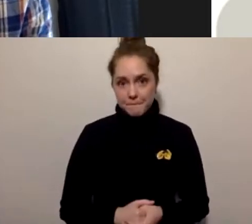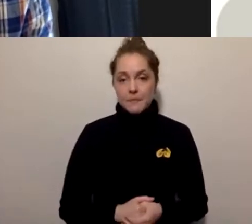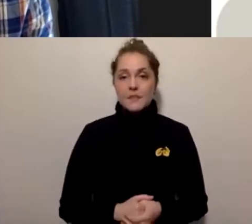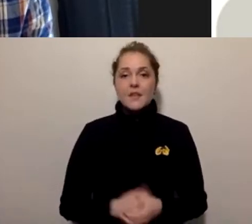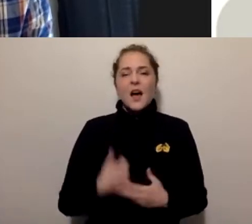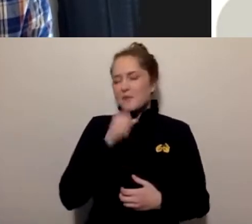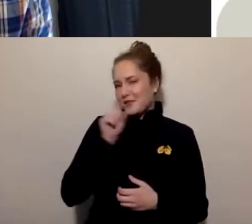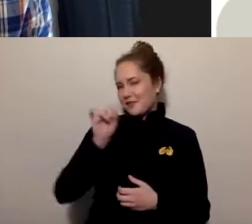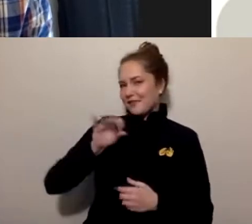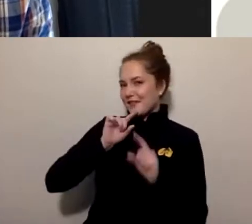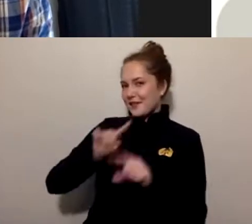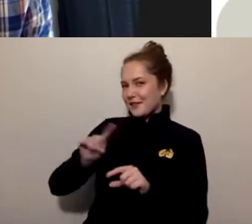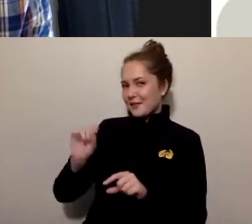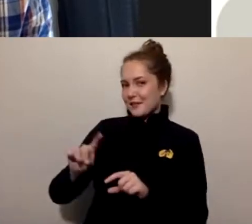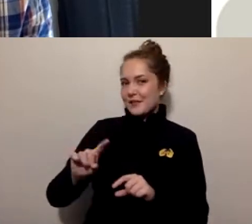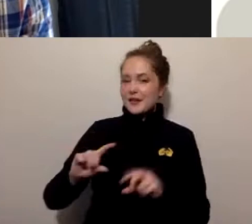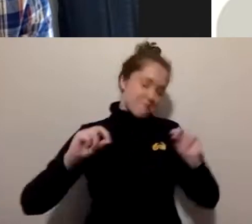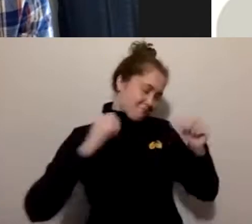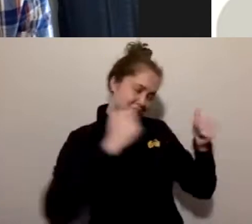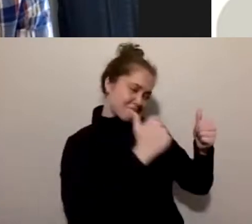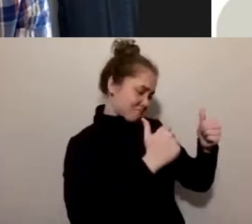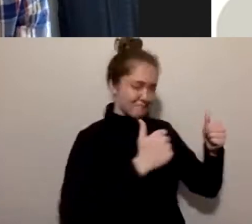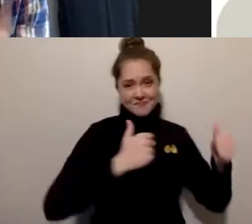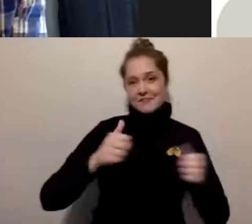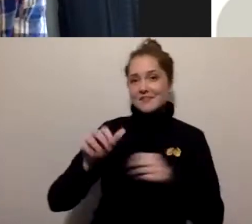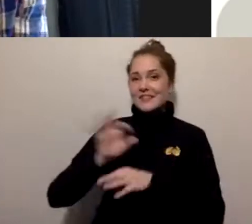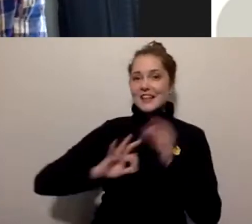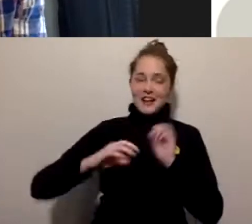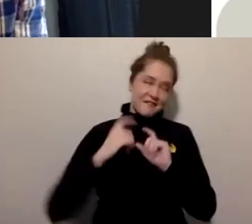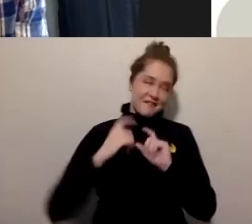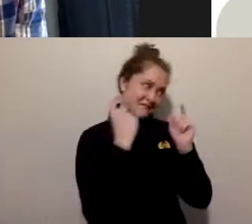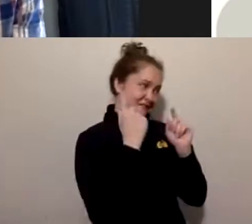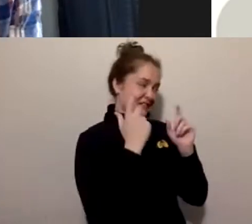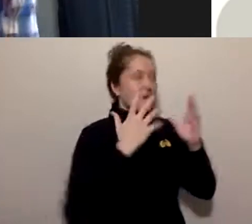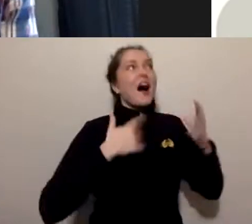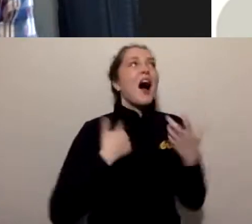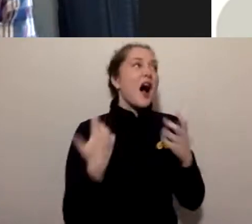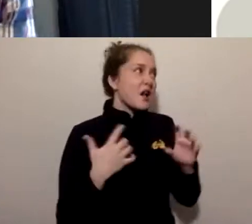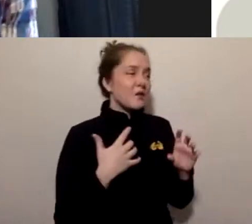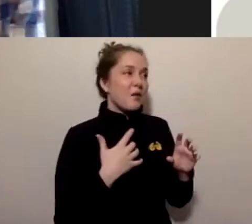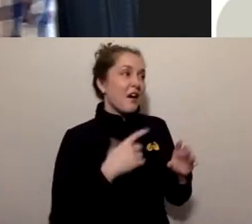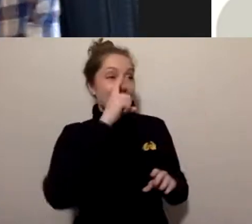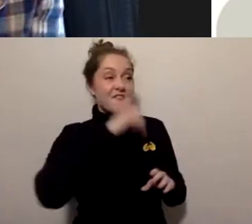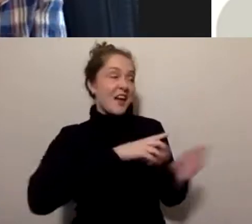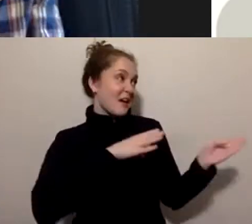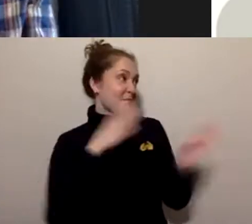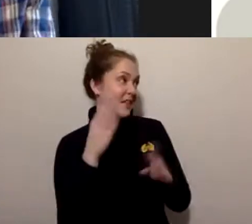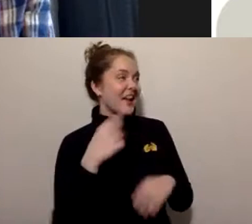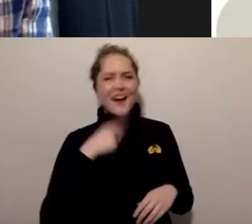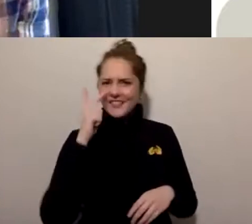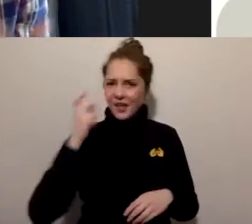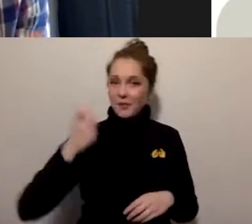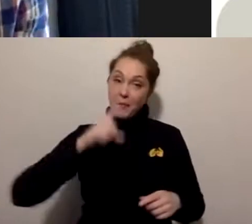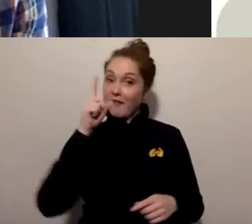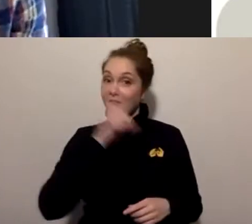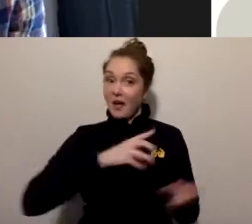if that answered your question, but No, you're good. I think rather than giving you a fake plan like I've seen others Yeah. do in the past,